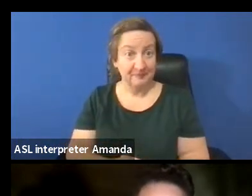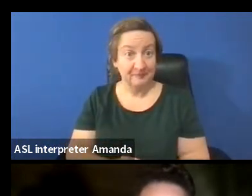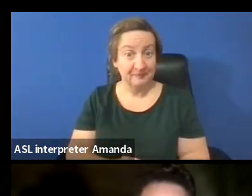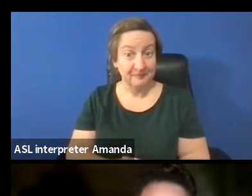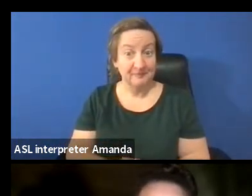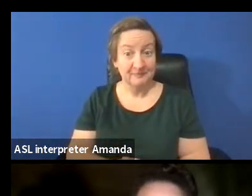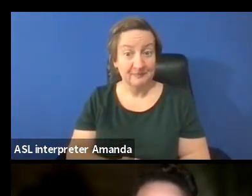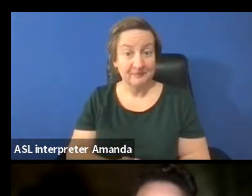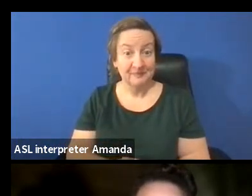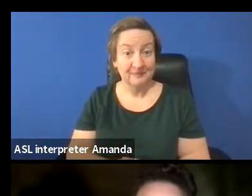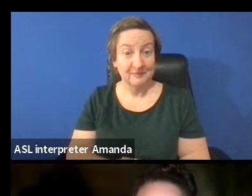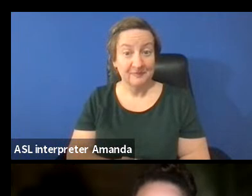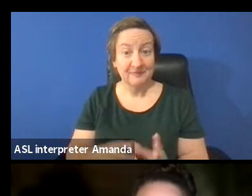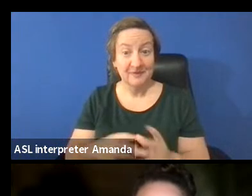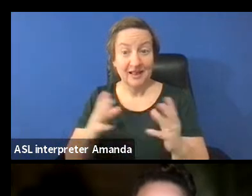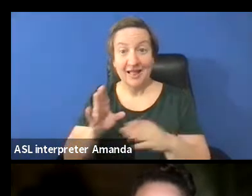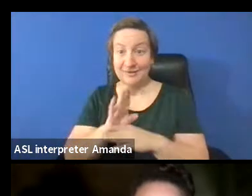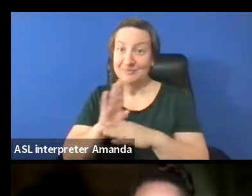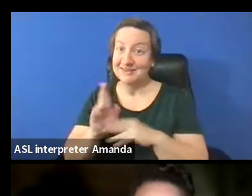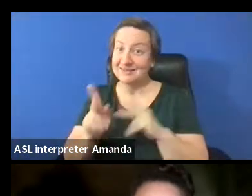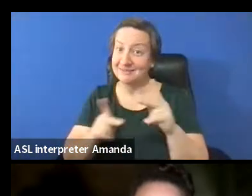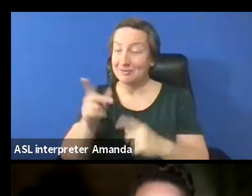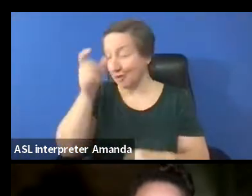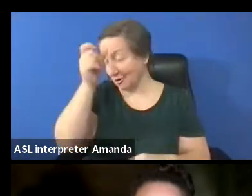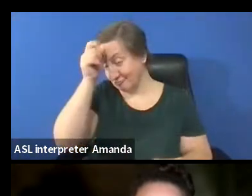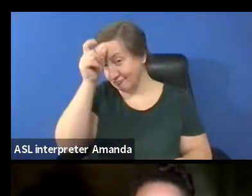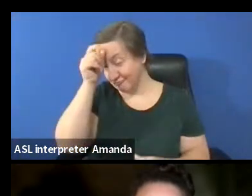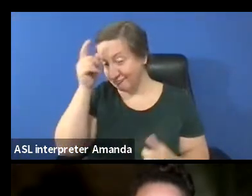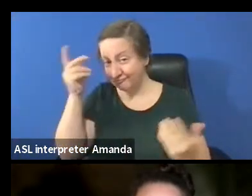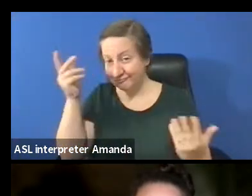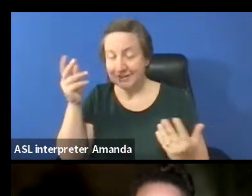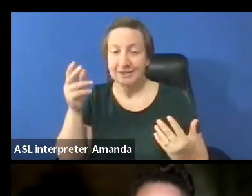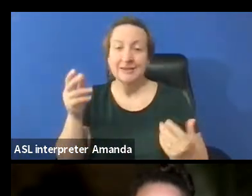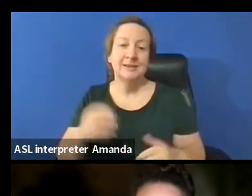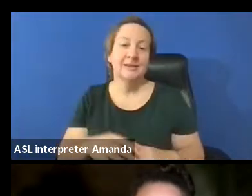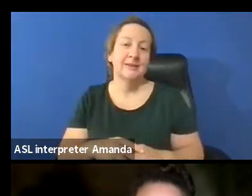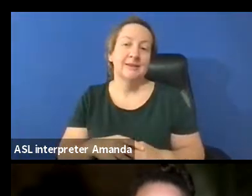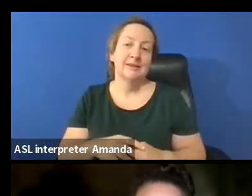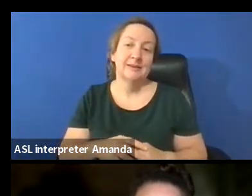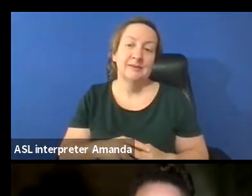We have a lot of busy people, so that's understandable too.